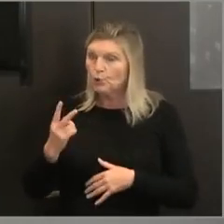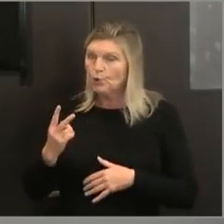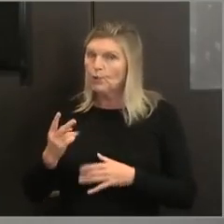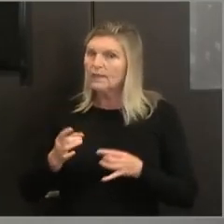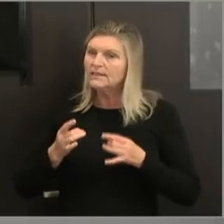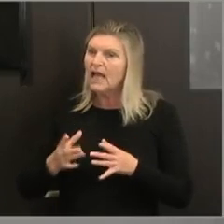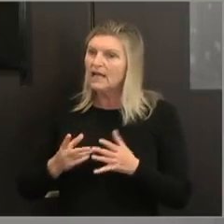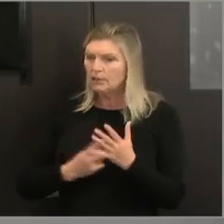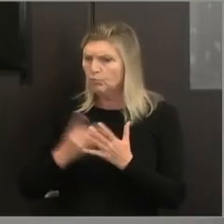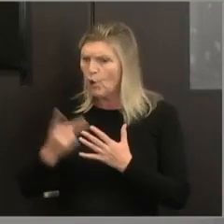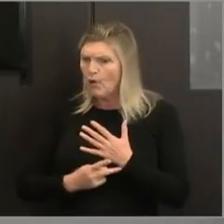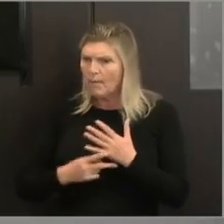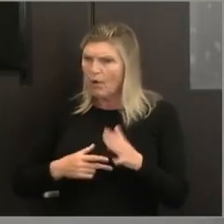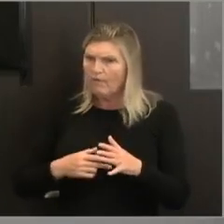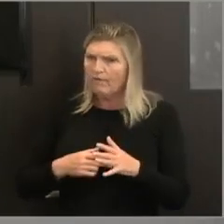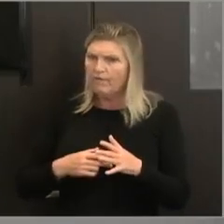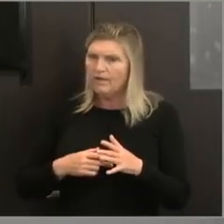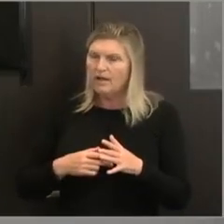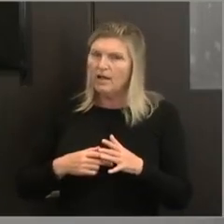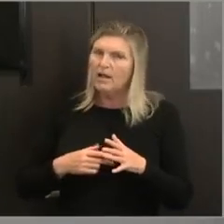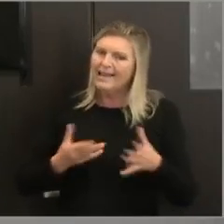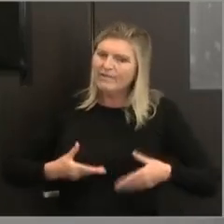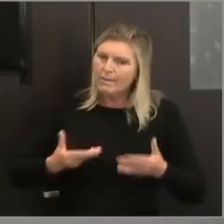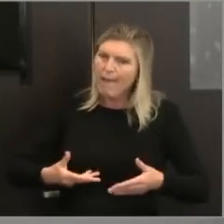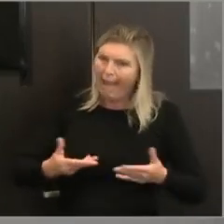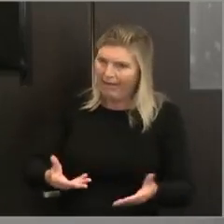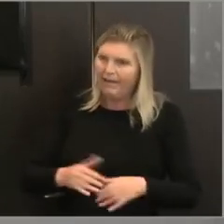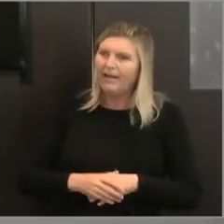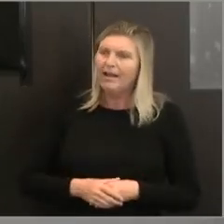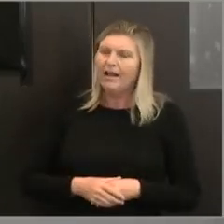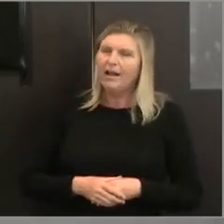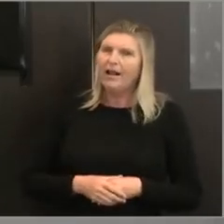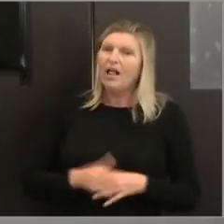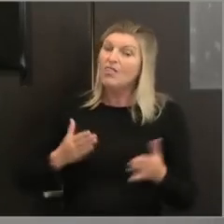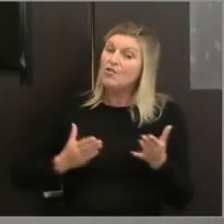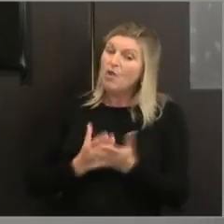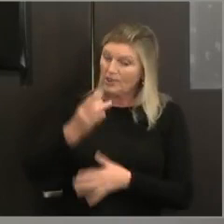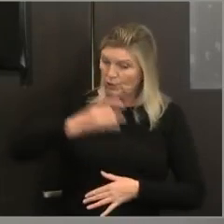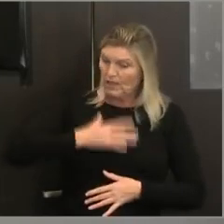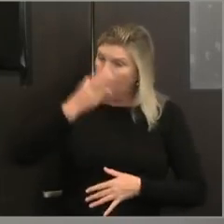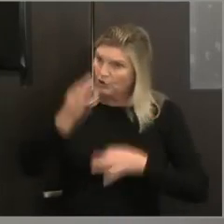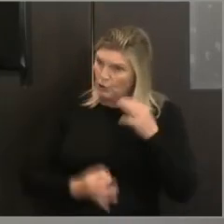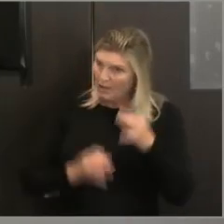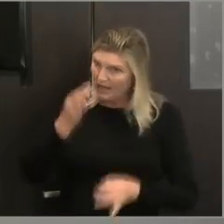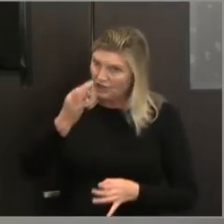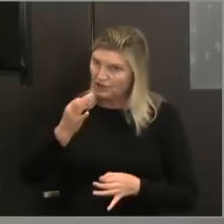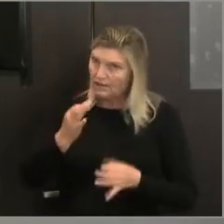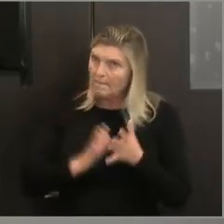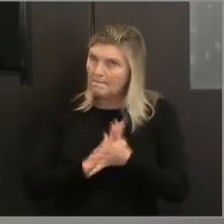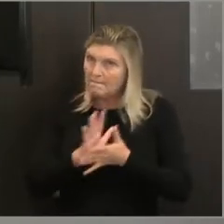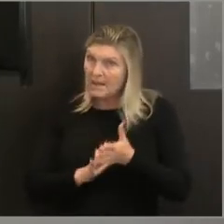of self-determination was articulated as part of the right of peoples who had